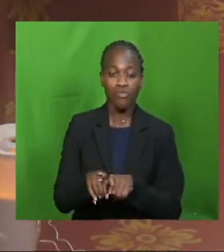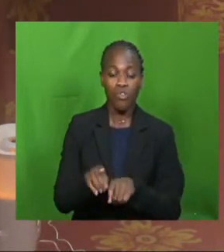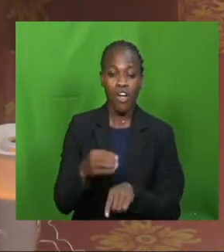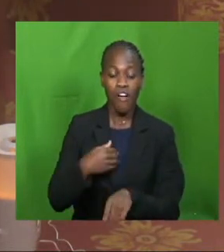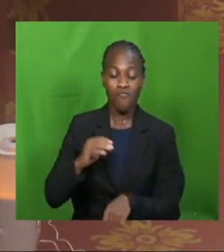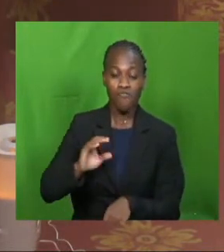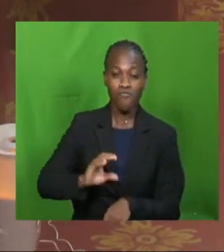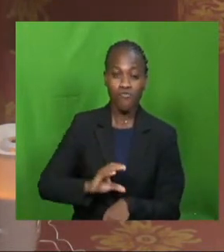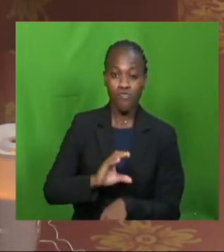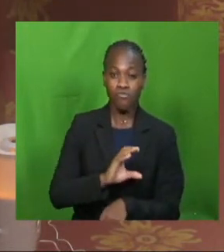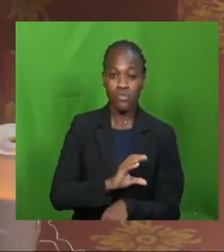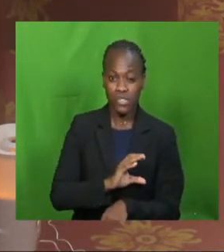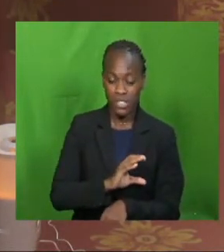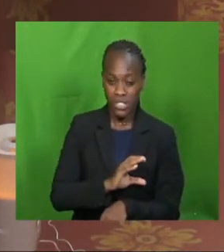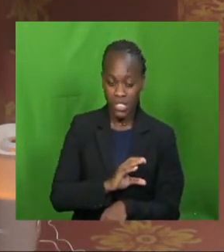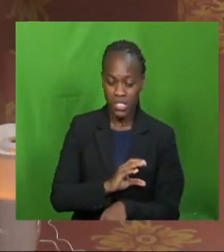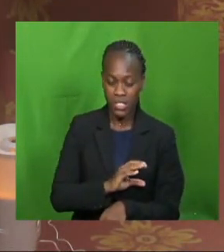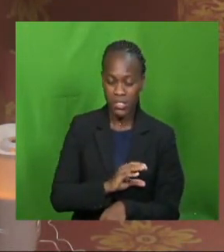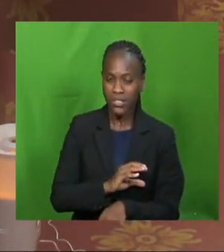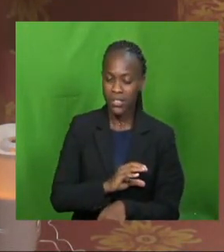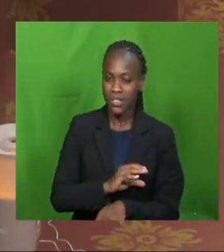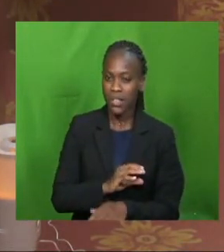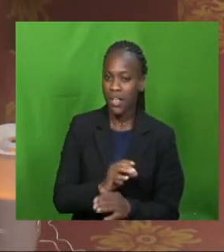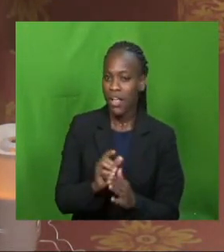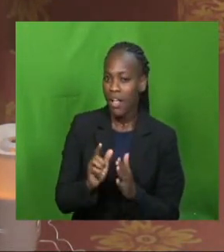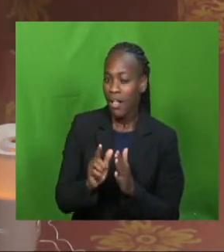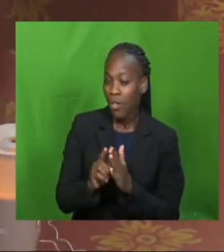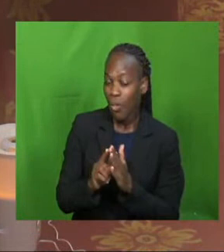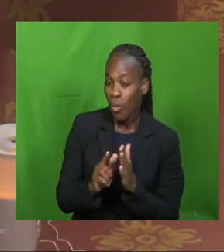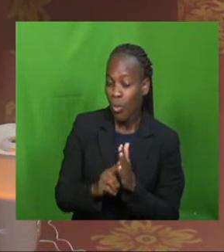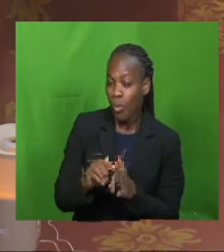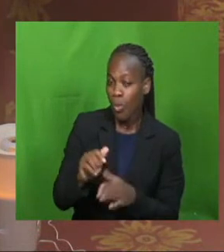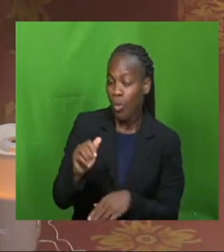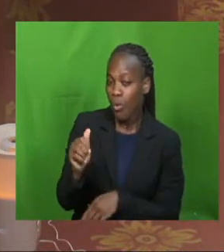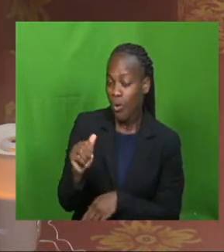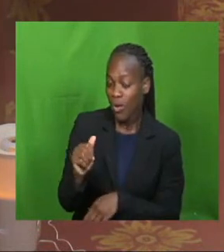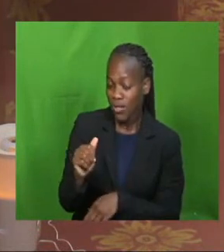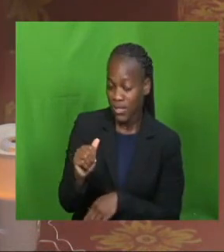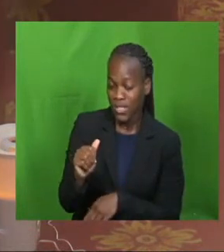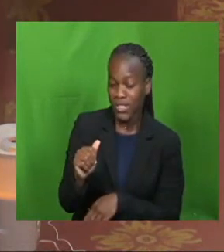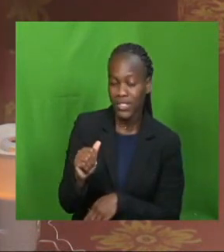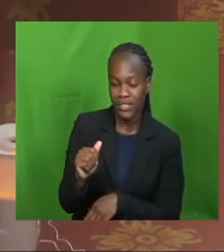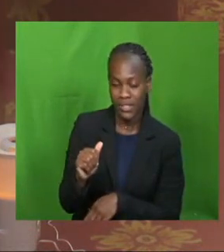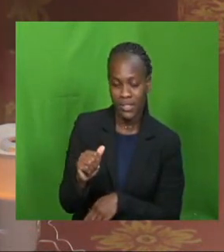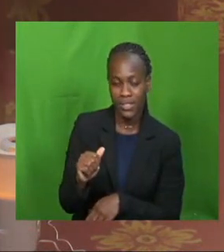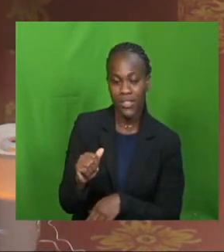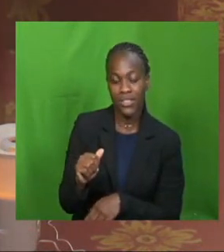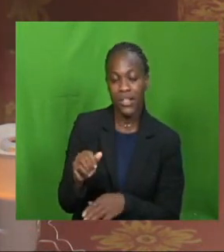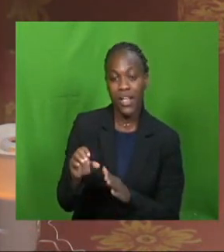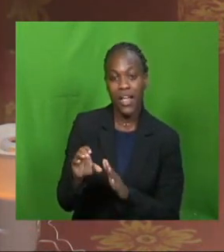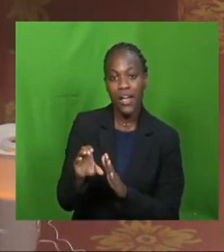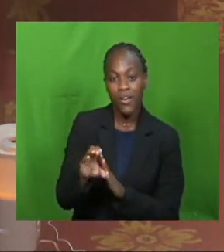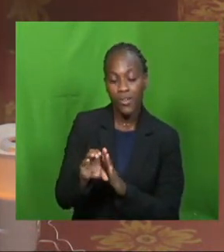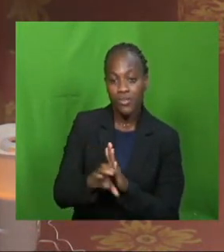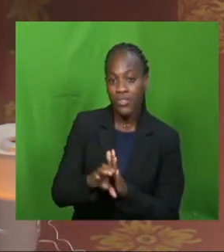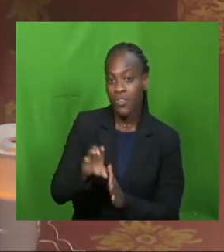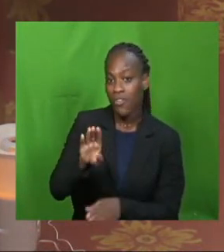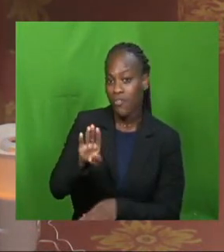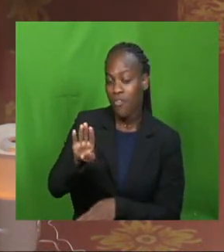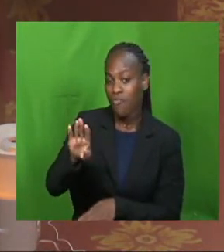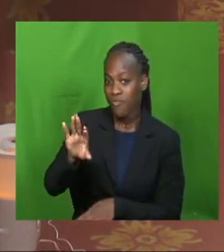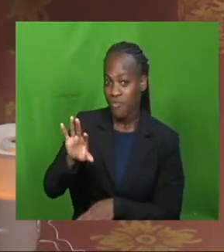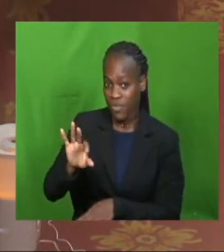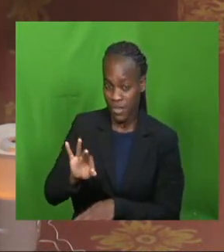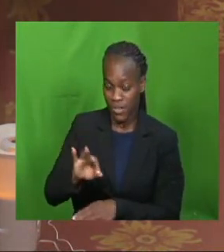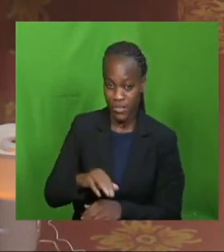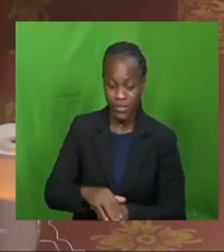Section 10 of the National Media Commission Act, Act 449 of 1993. Mr. Speaker, consequently, on the 15th